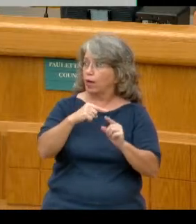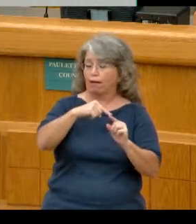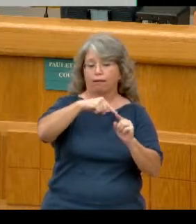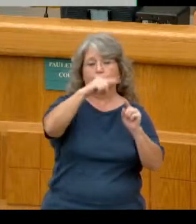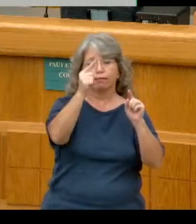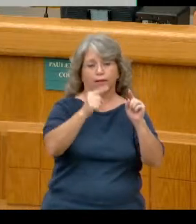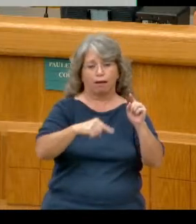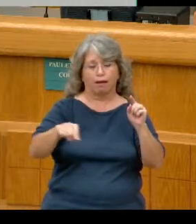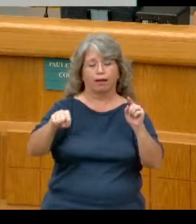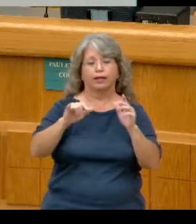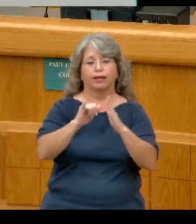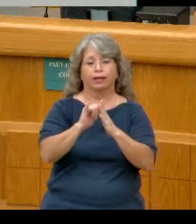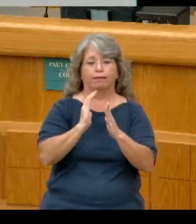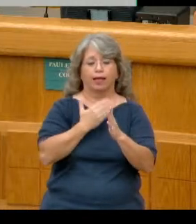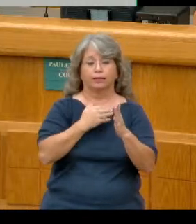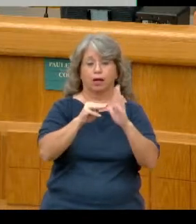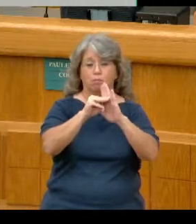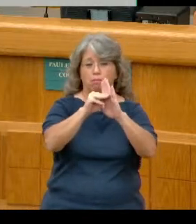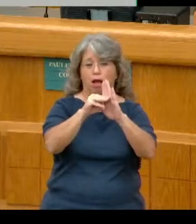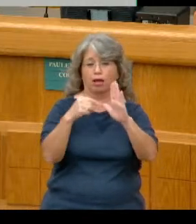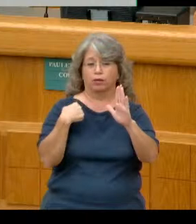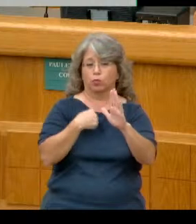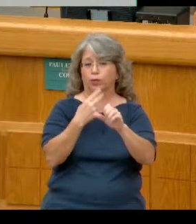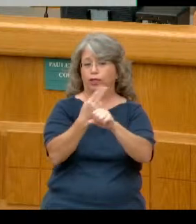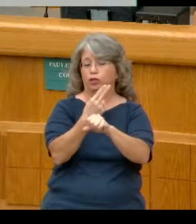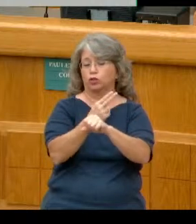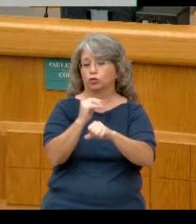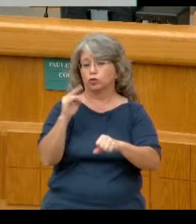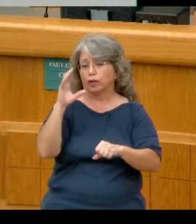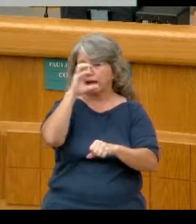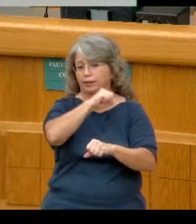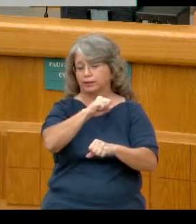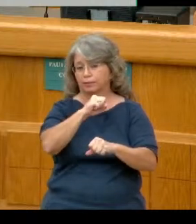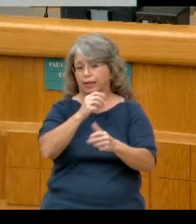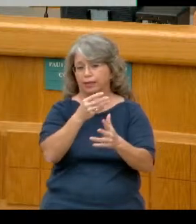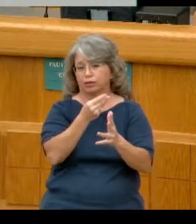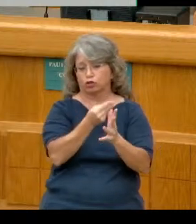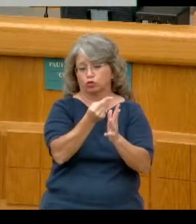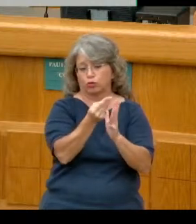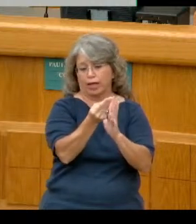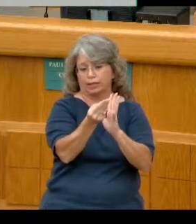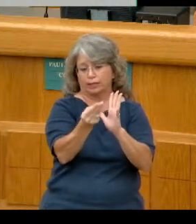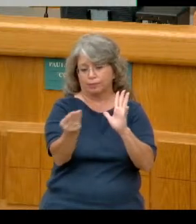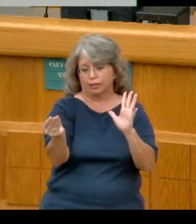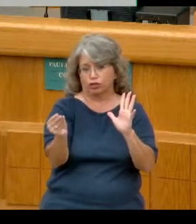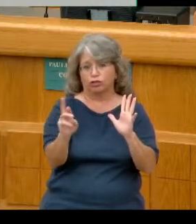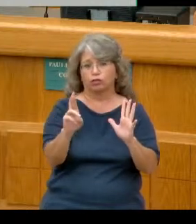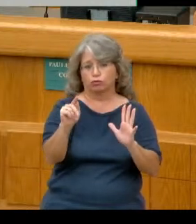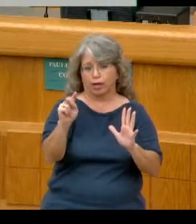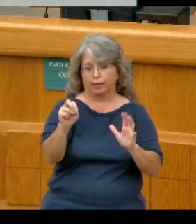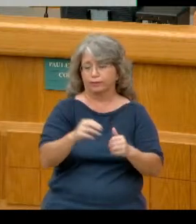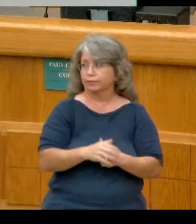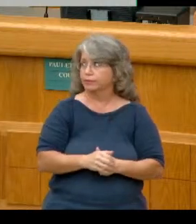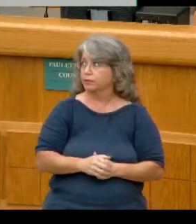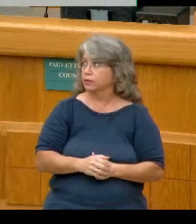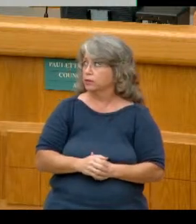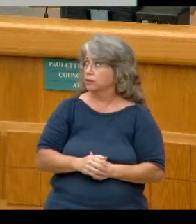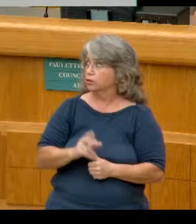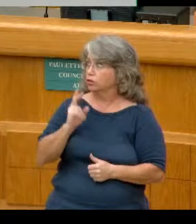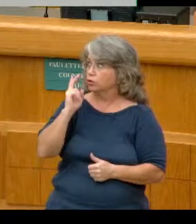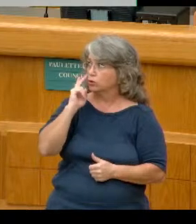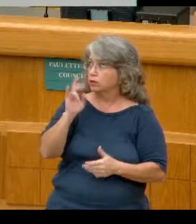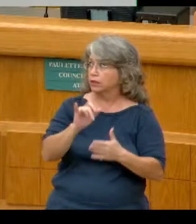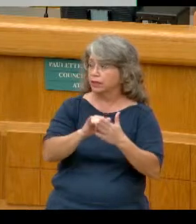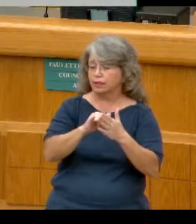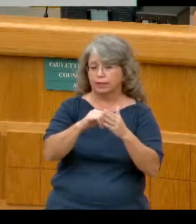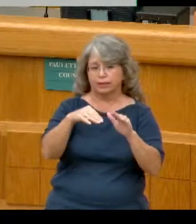transmission rate. And right now, based upon this increase that you're seeing through this area here, from September